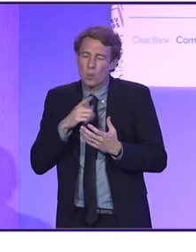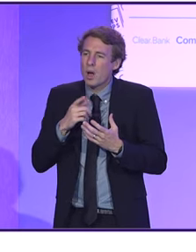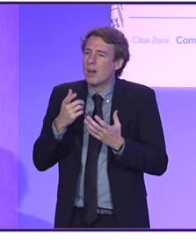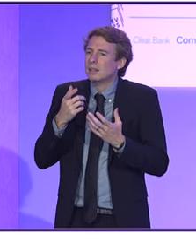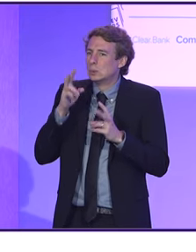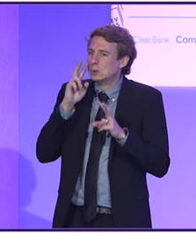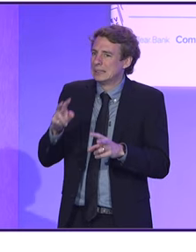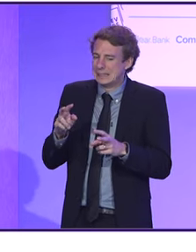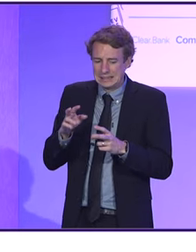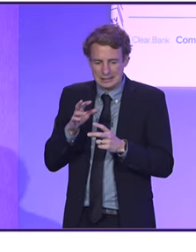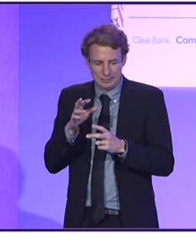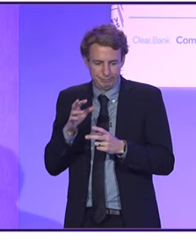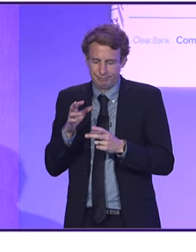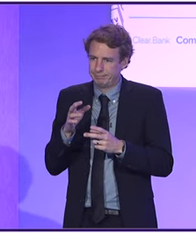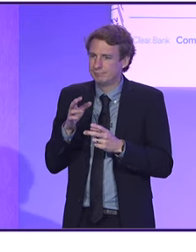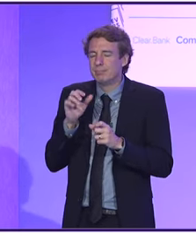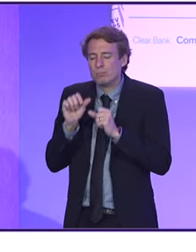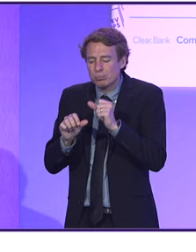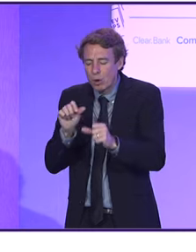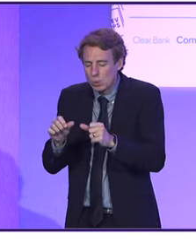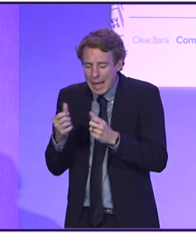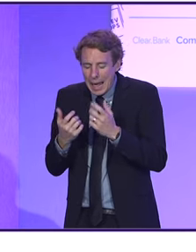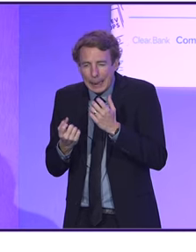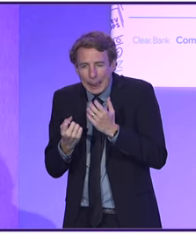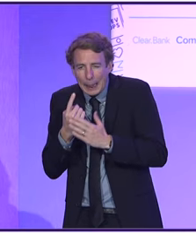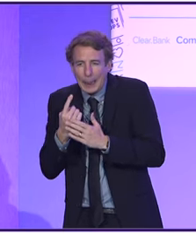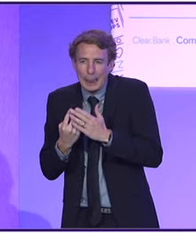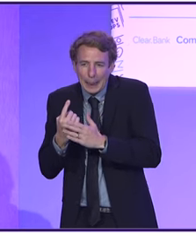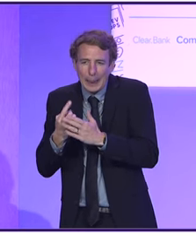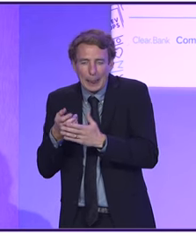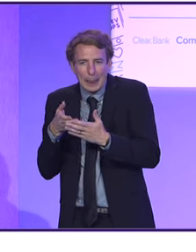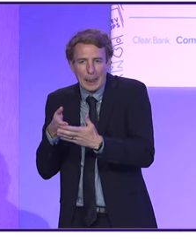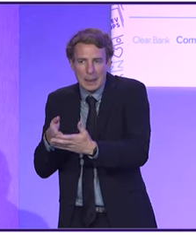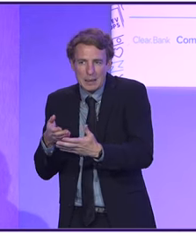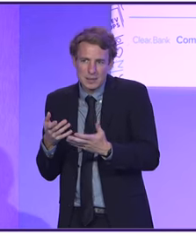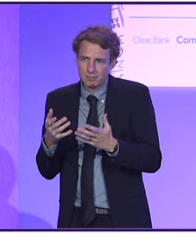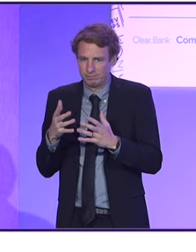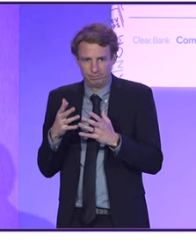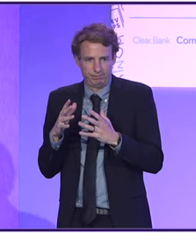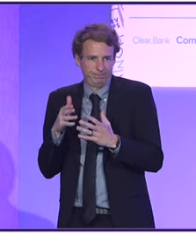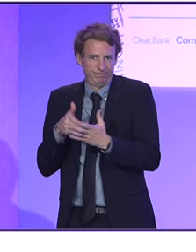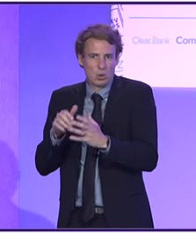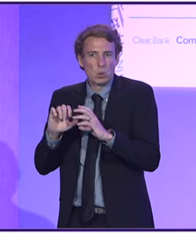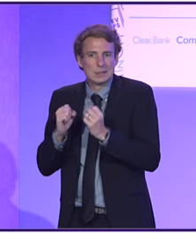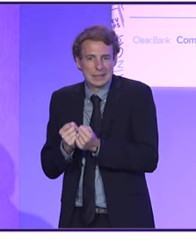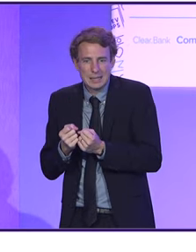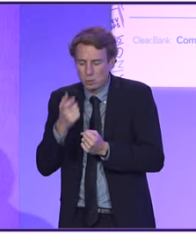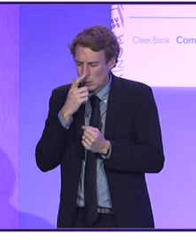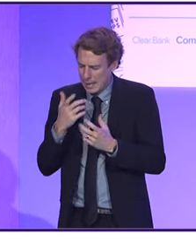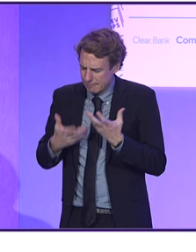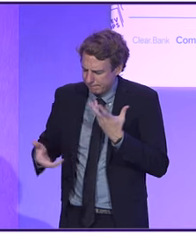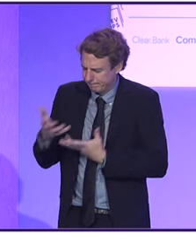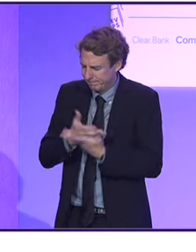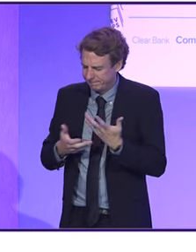impediments in your process that might be getting in the way of your team. And as a team, you can like talk about this in a retro, decide if you want to do anything about it, whatever,